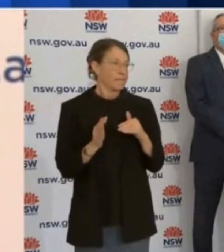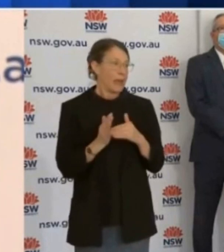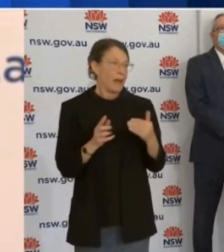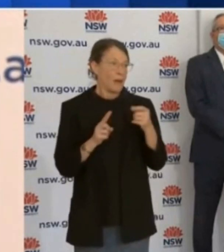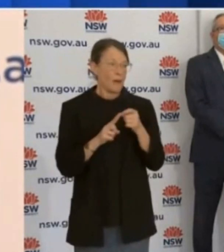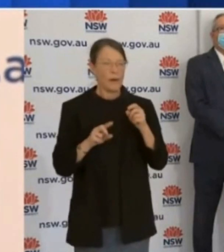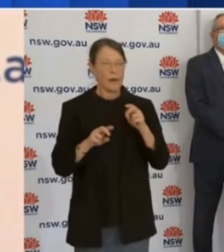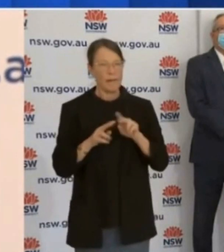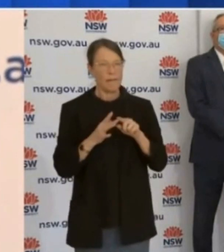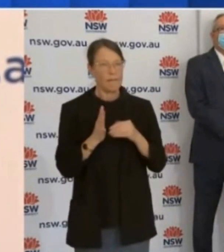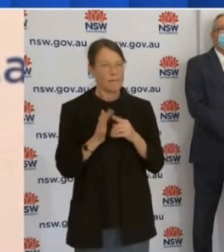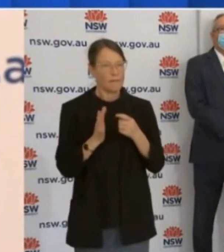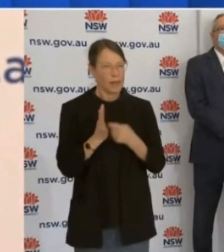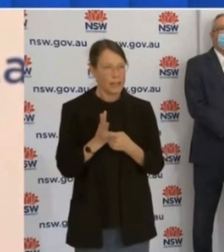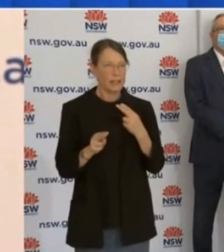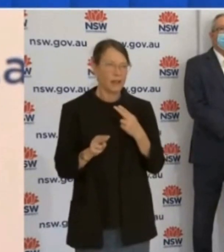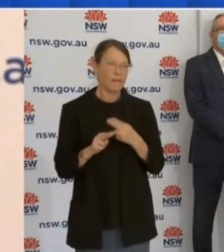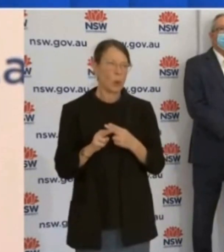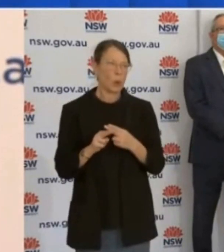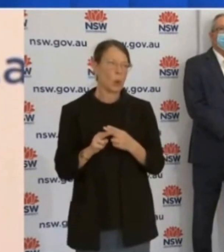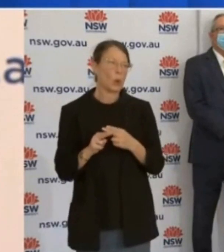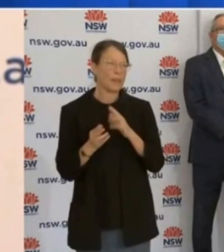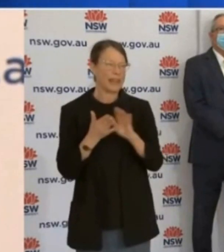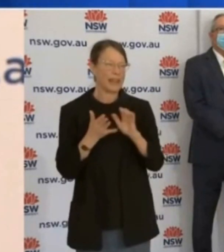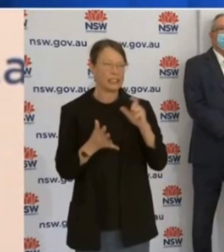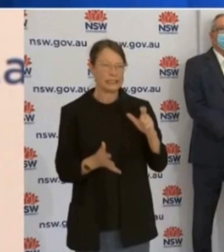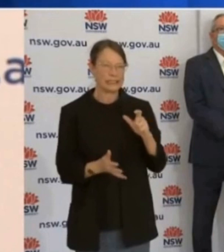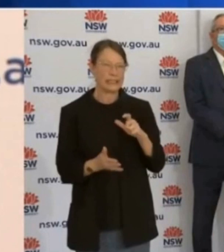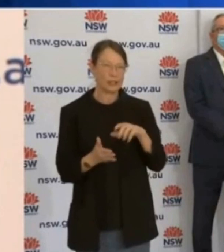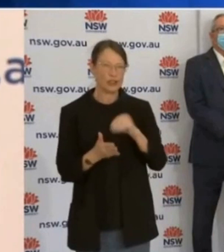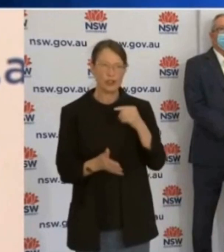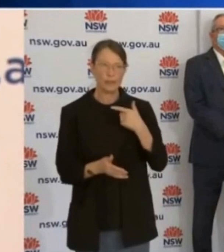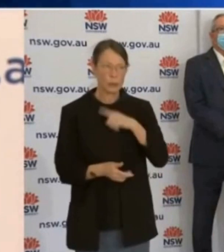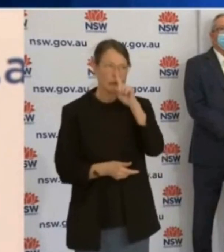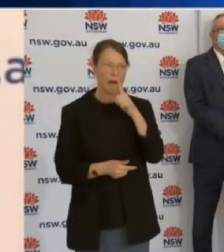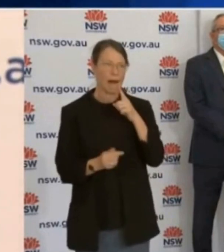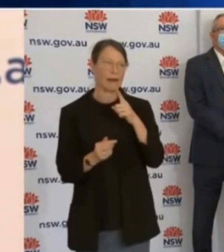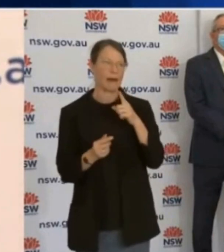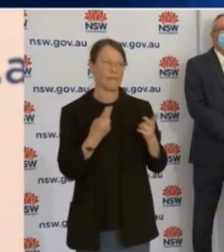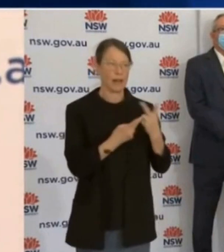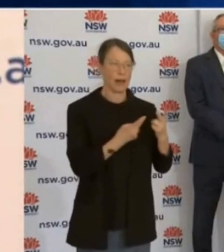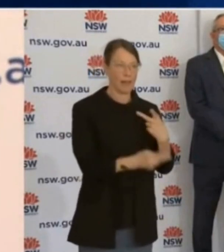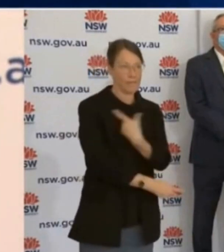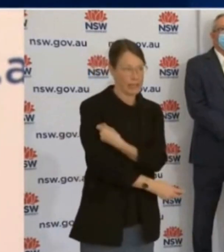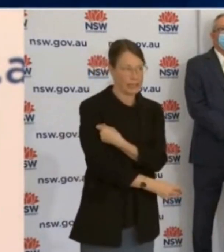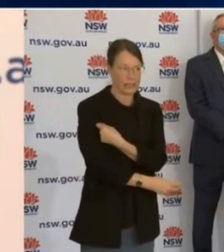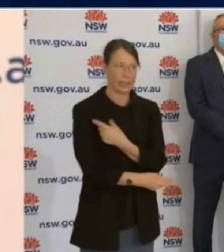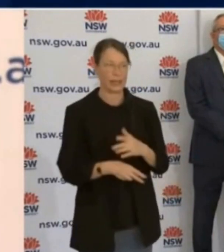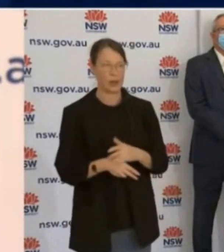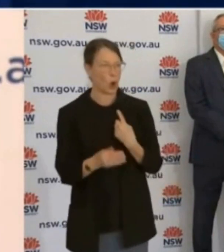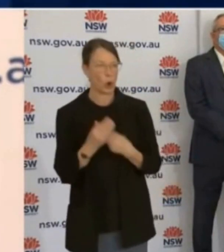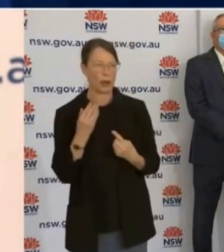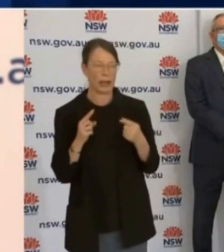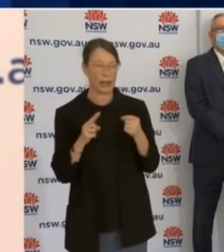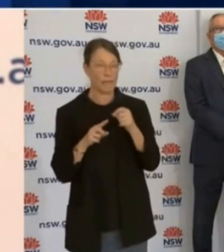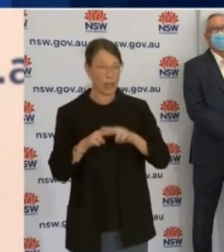this stage, and so that's why we have a targeted approach there. But we'll follow the health advice as to which category of people should get what vaccine. But both vaccines are